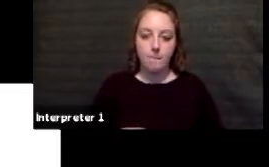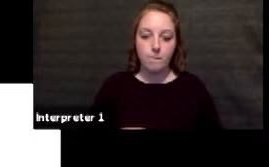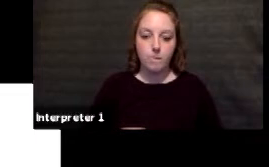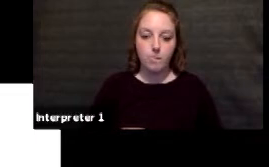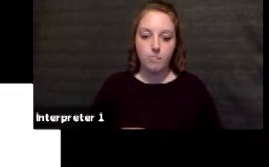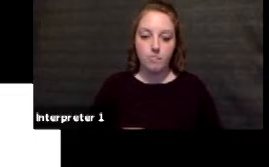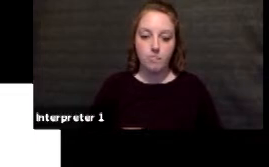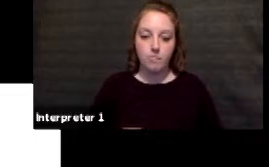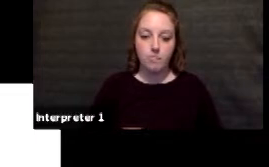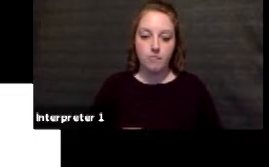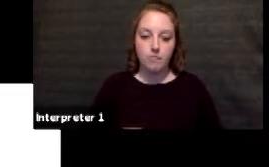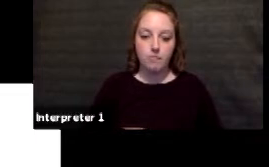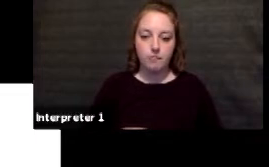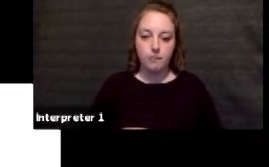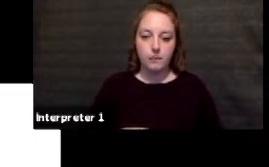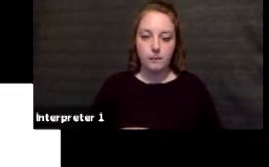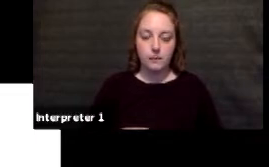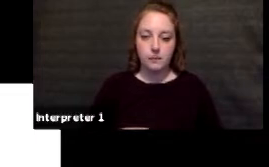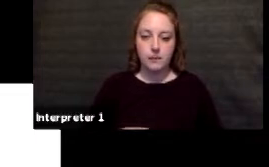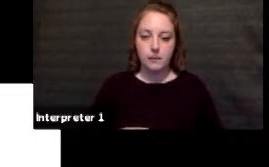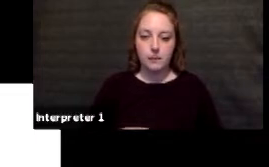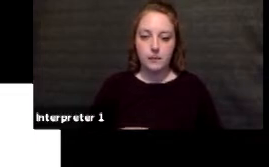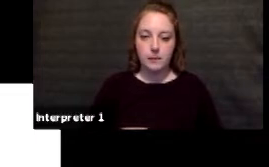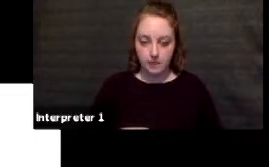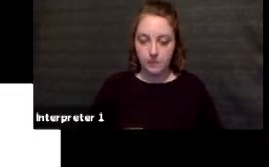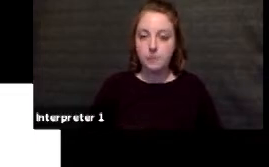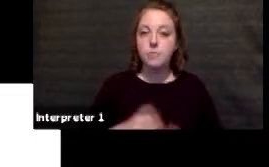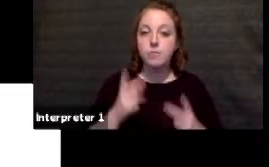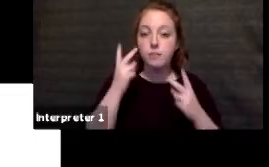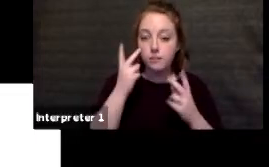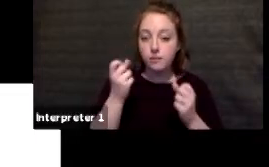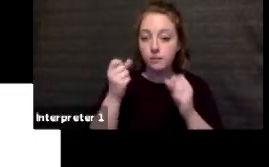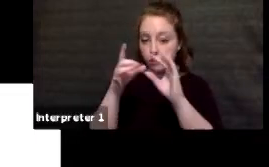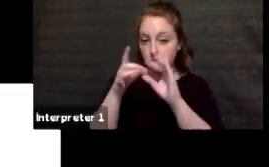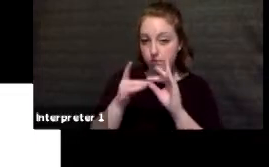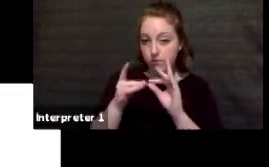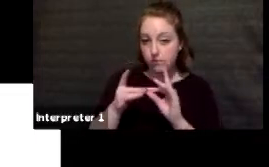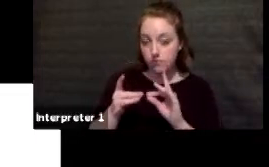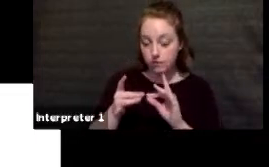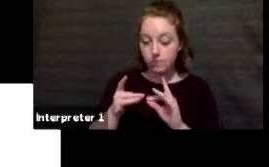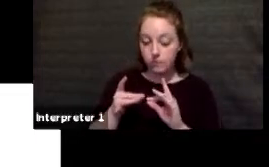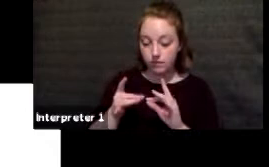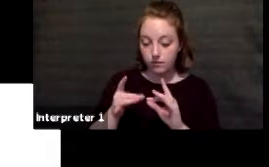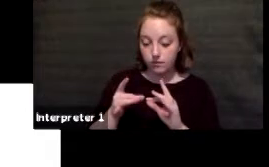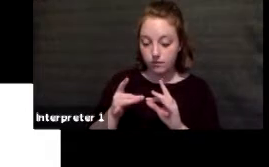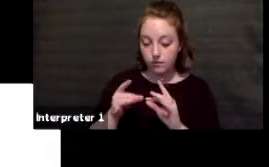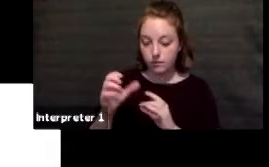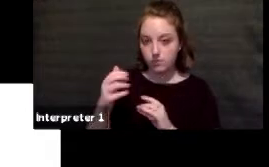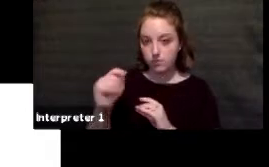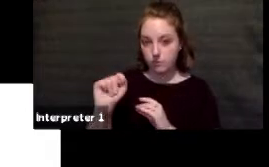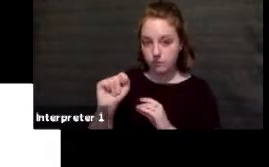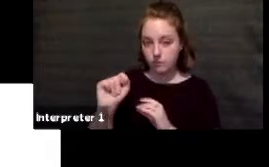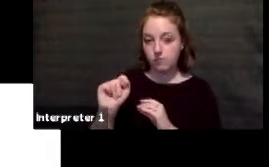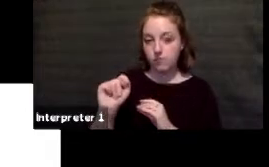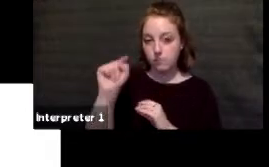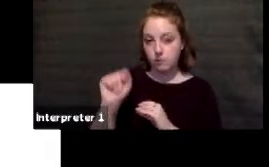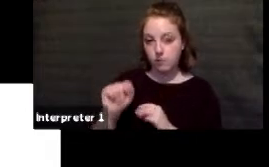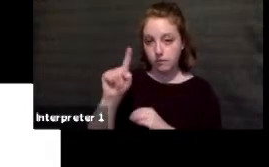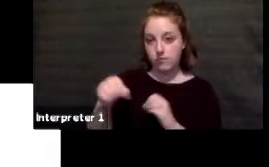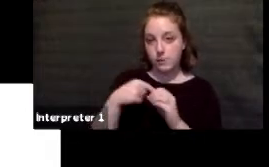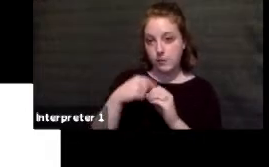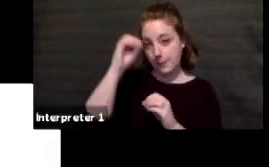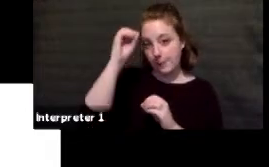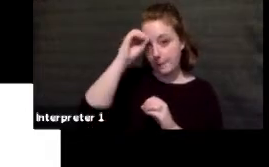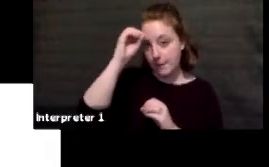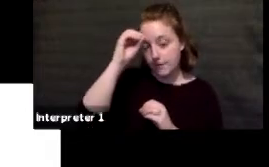And so then, uh, uh, I've seen kind of several comments, uh, in, in the chat, uh, about the, I'll say the opinions about the